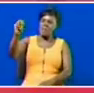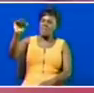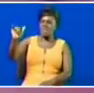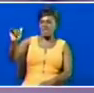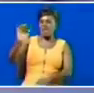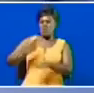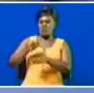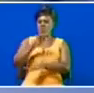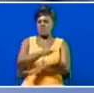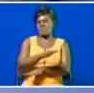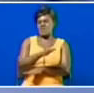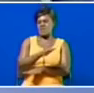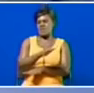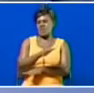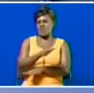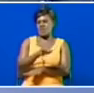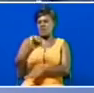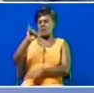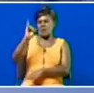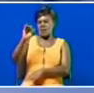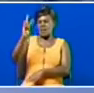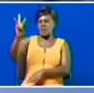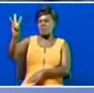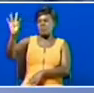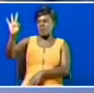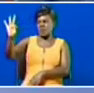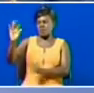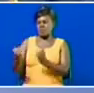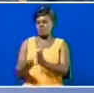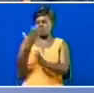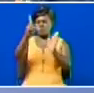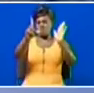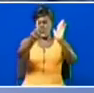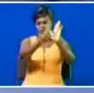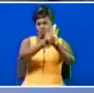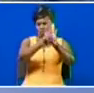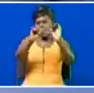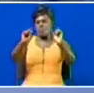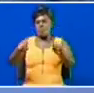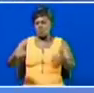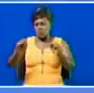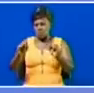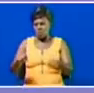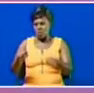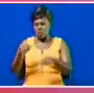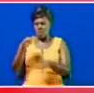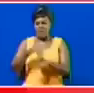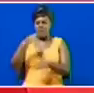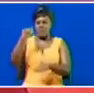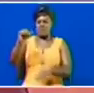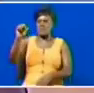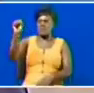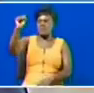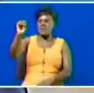course, good evening to you, Linda. Now, the IAAF today came up with regulations that could be affecting caster